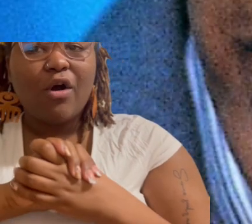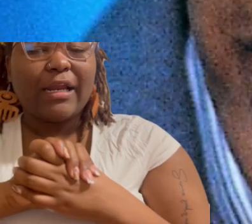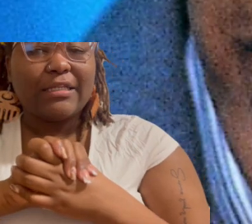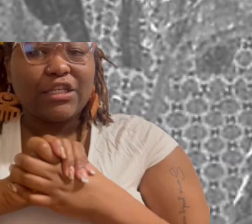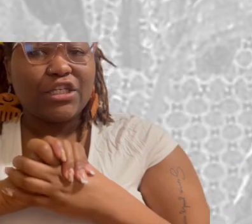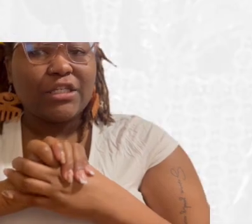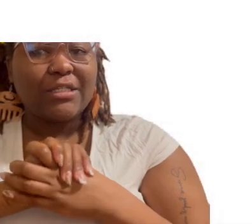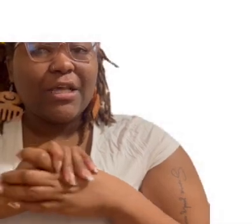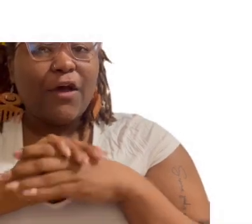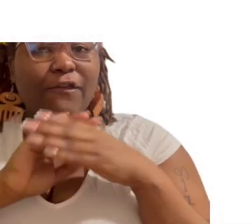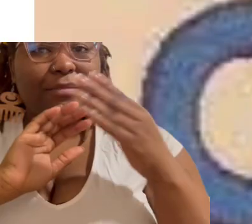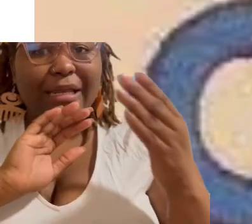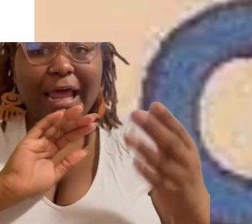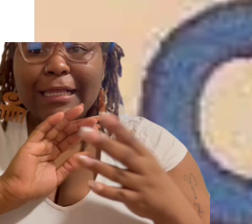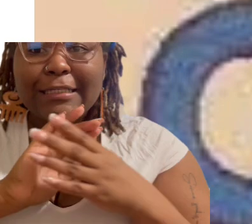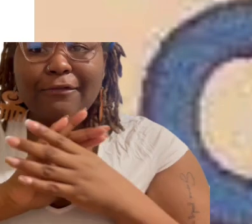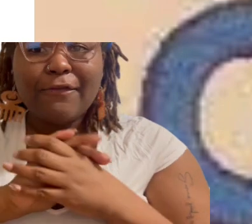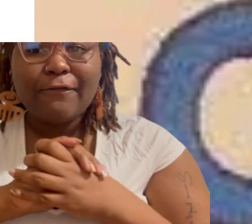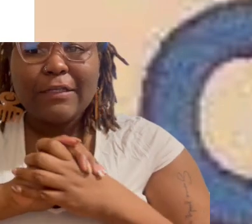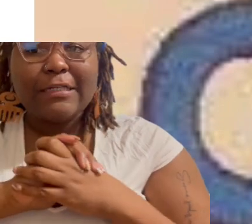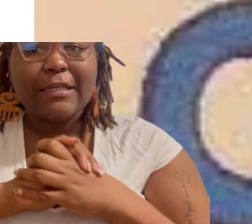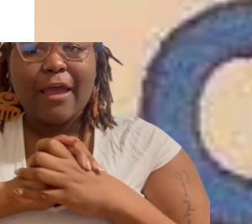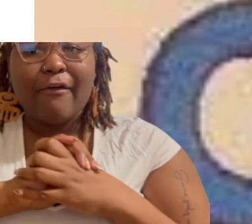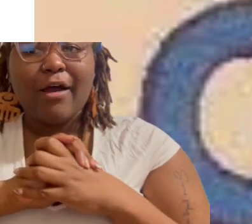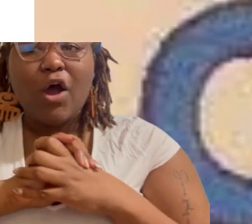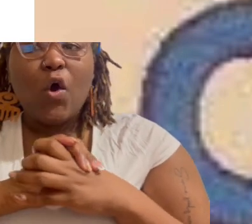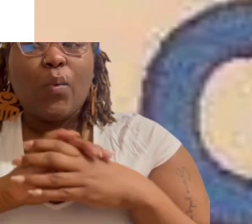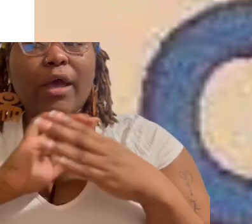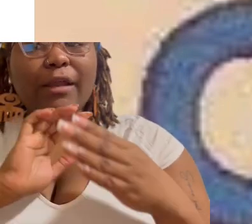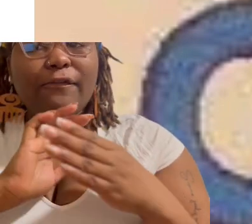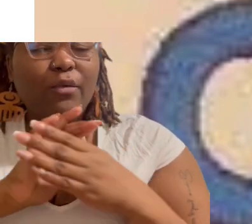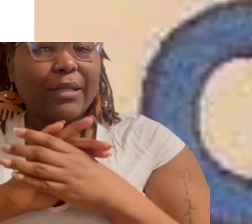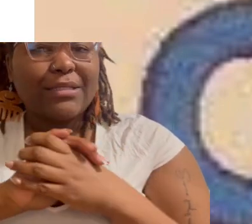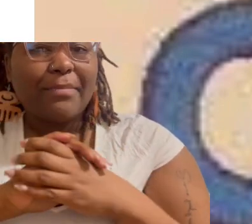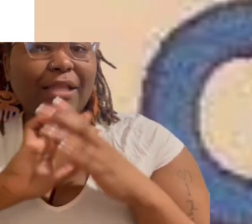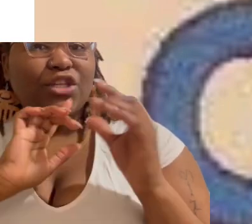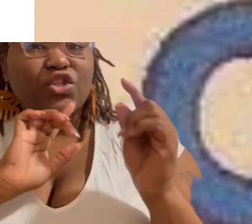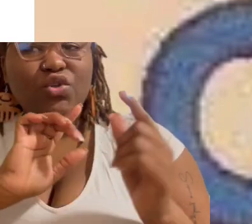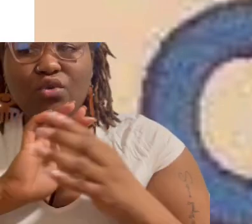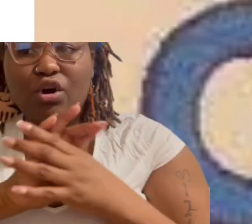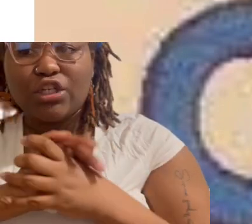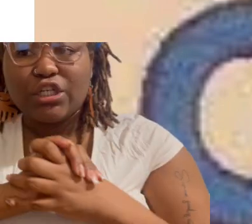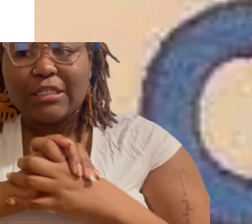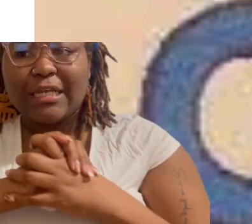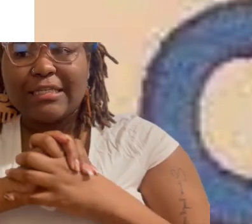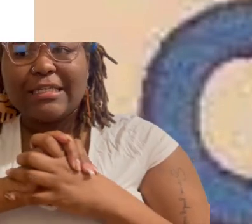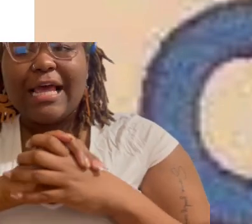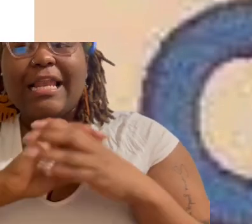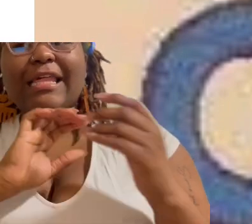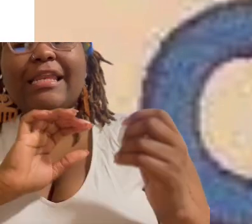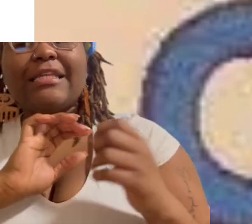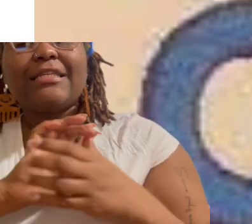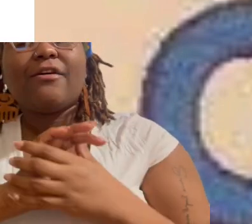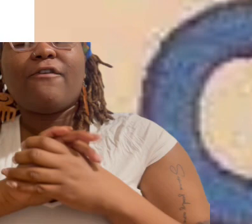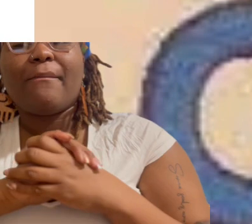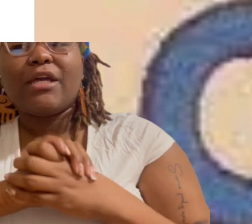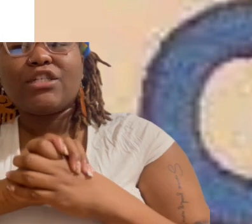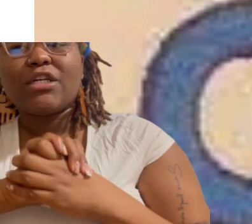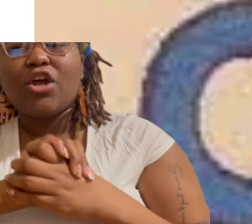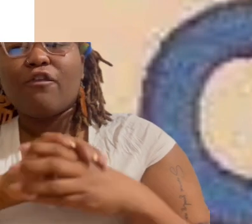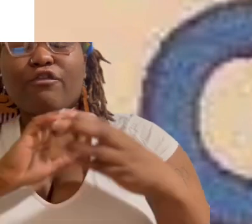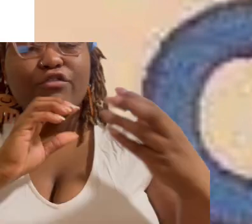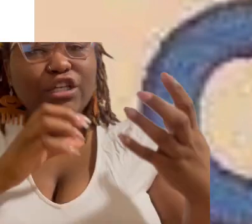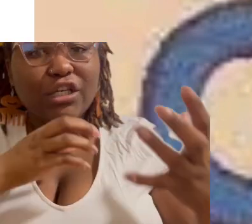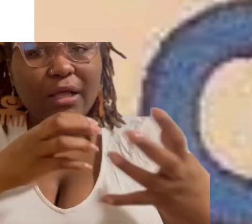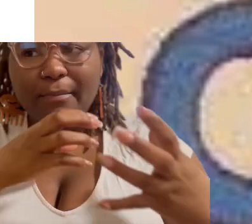women's organizations from the 1950s era were influenced by this new consciousness, leading to the